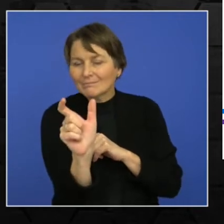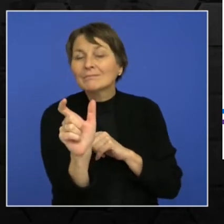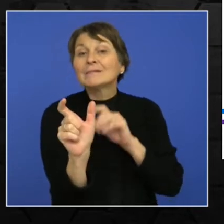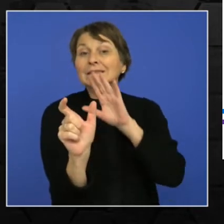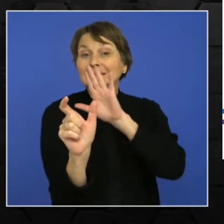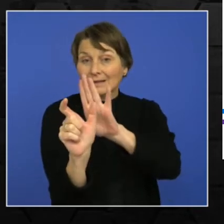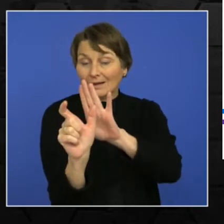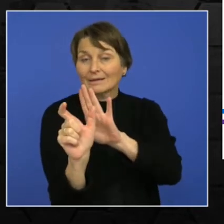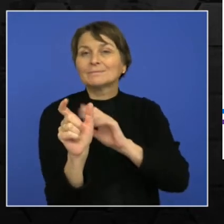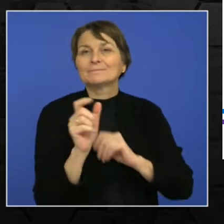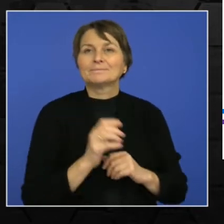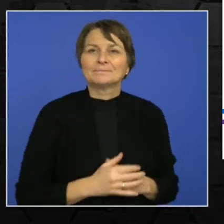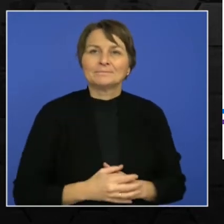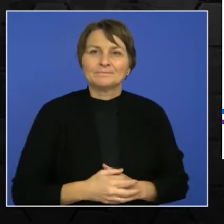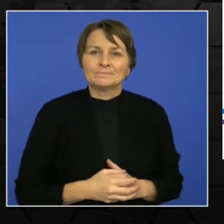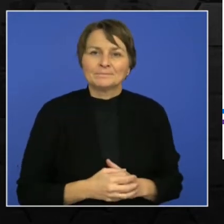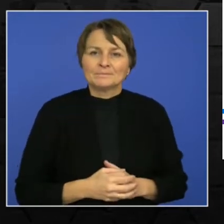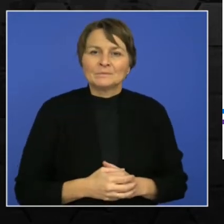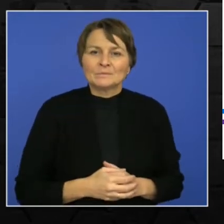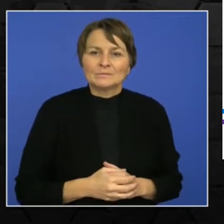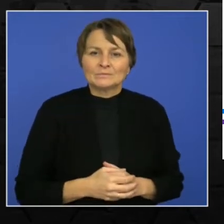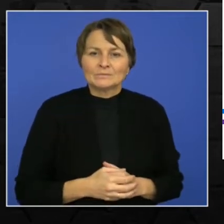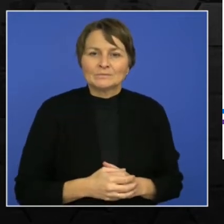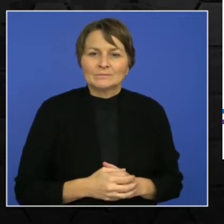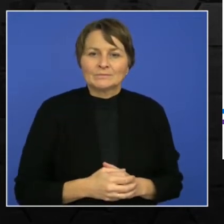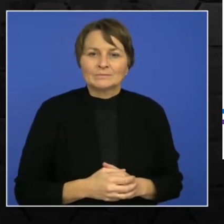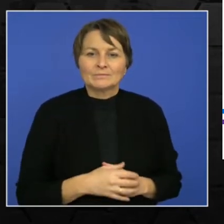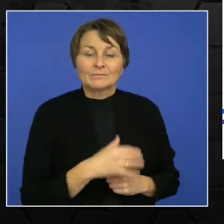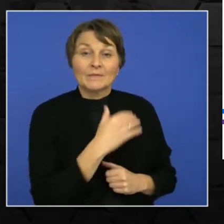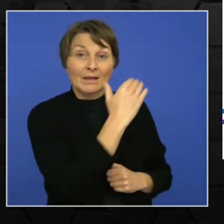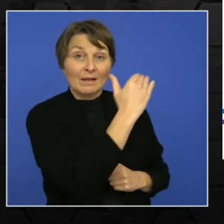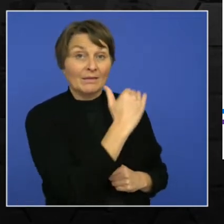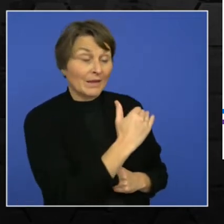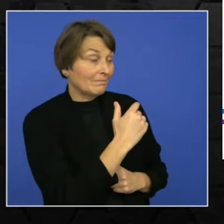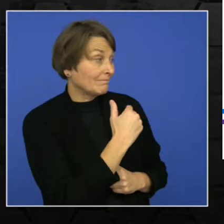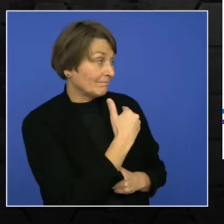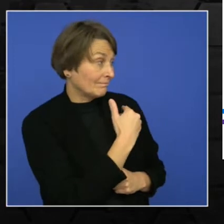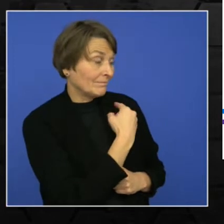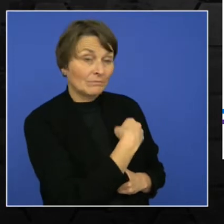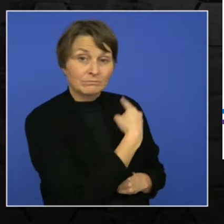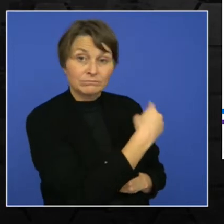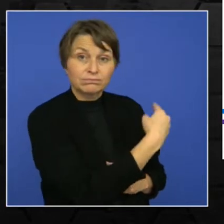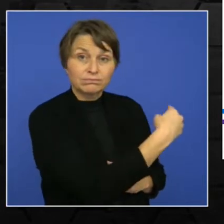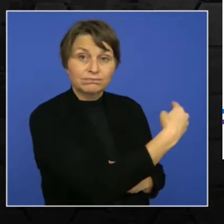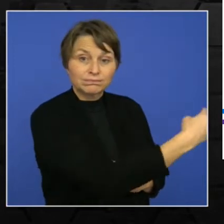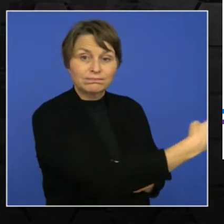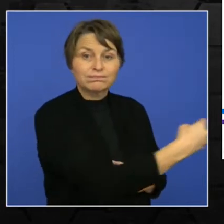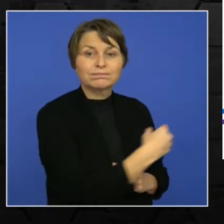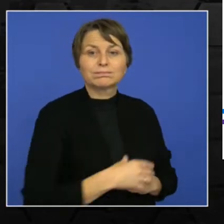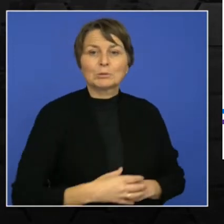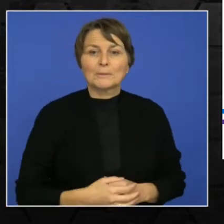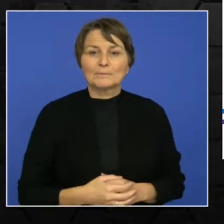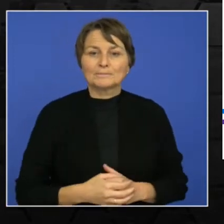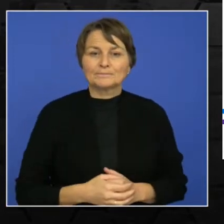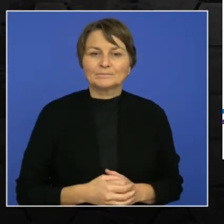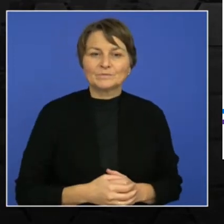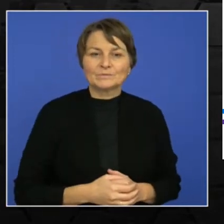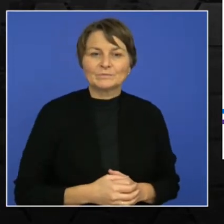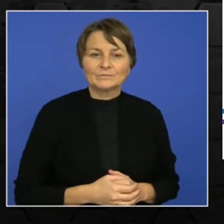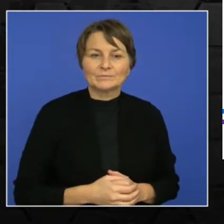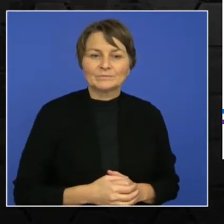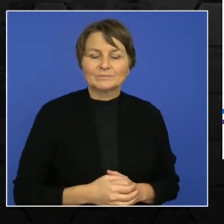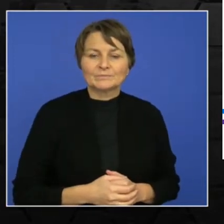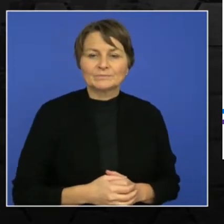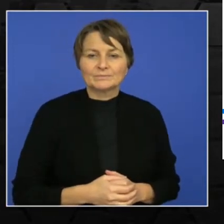that. We have non-phrases identification, then we have NER, and then conference resolution. This is sort